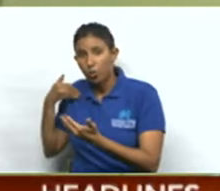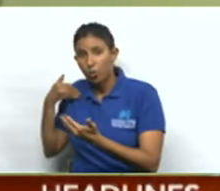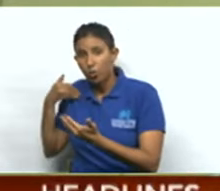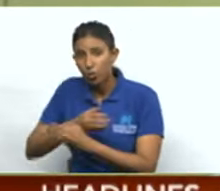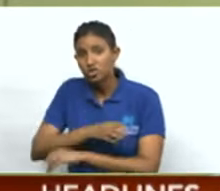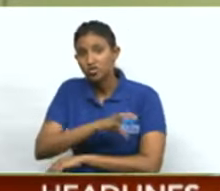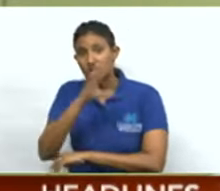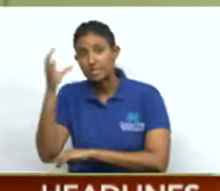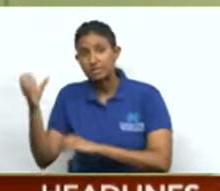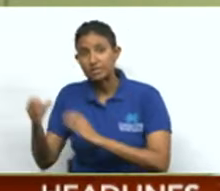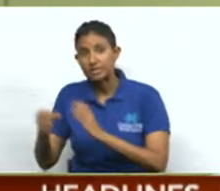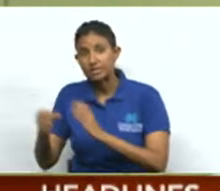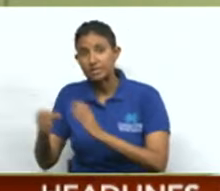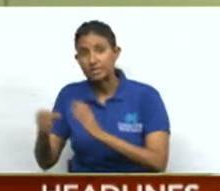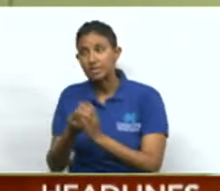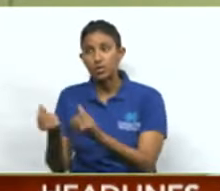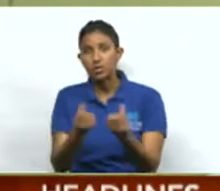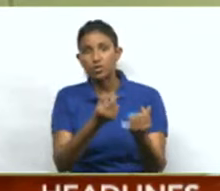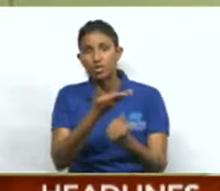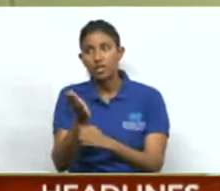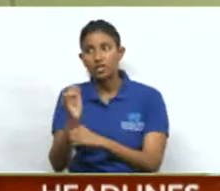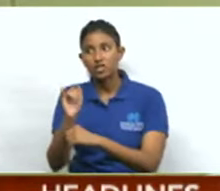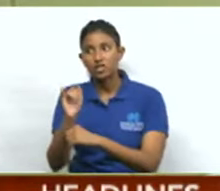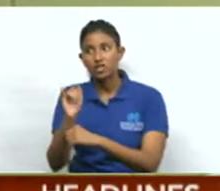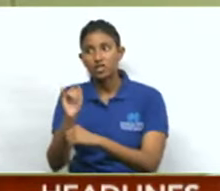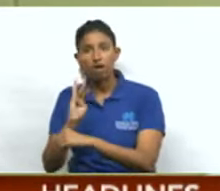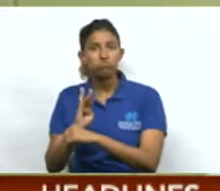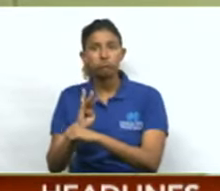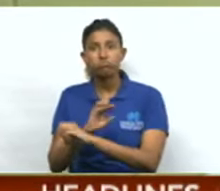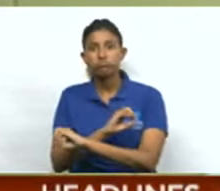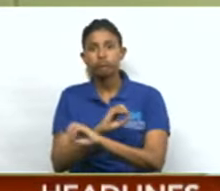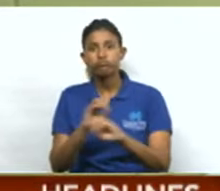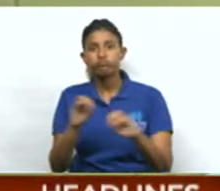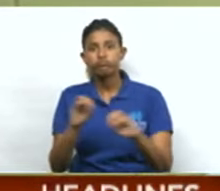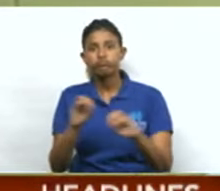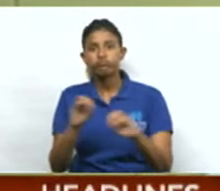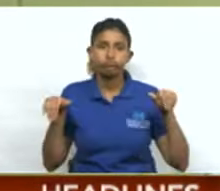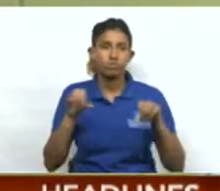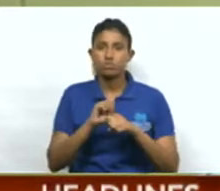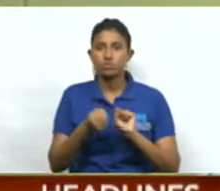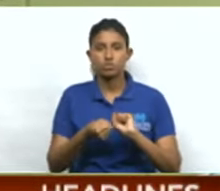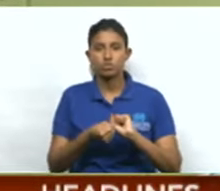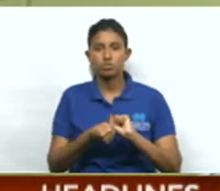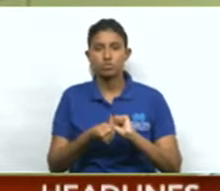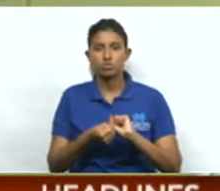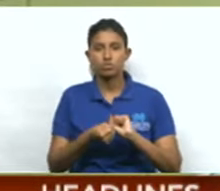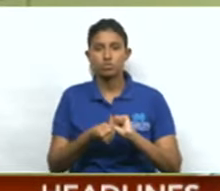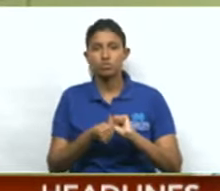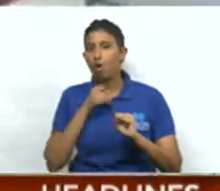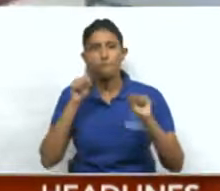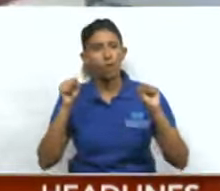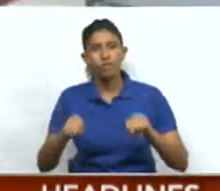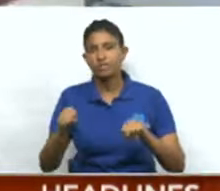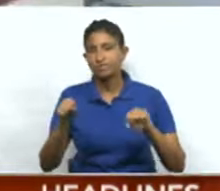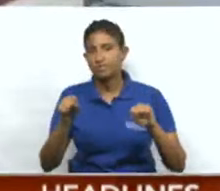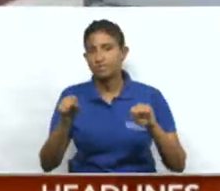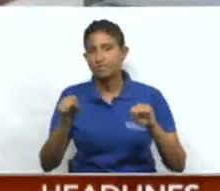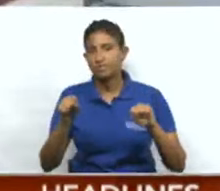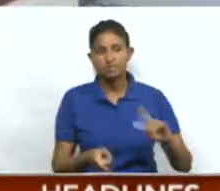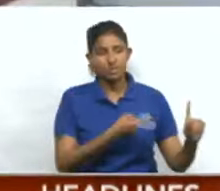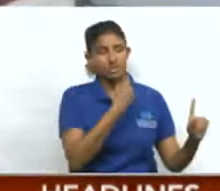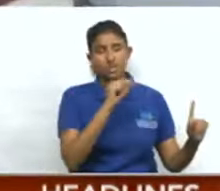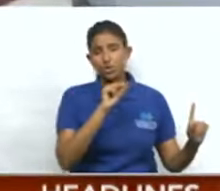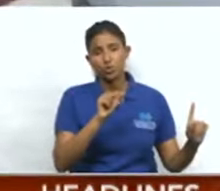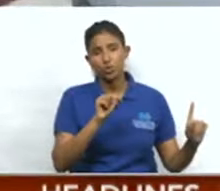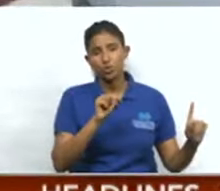understand? So, possible, no. No doubt about that. Yeah. No, I don't think so. Why? I don't